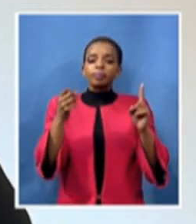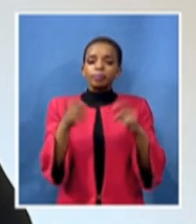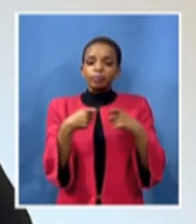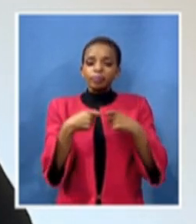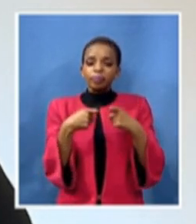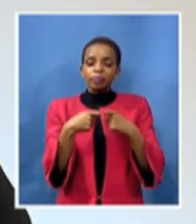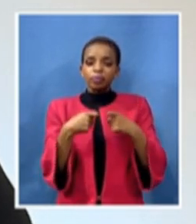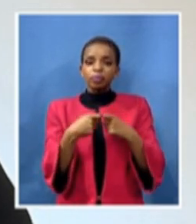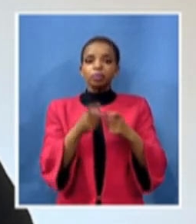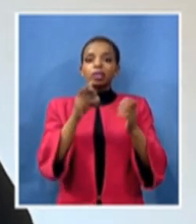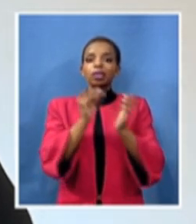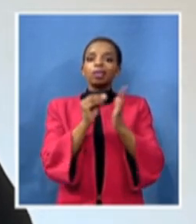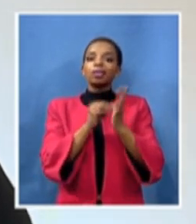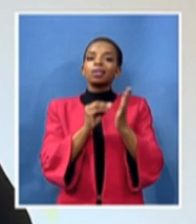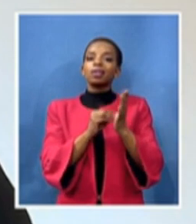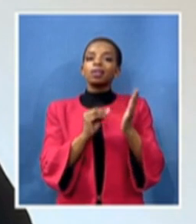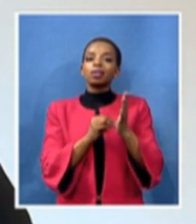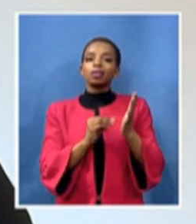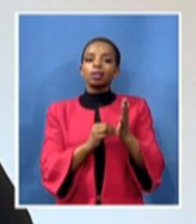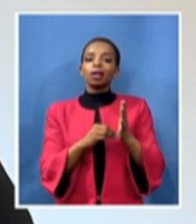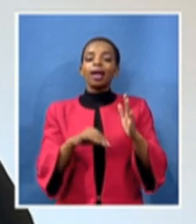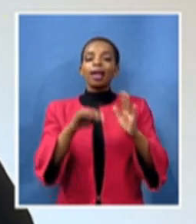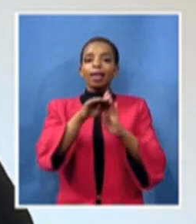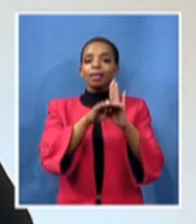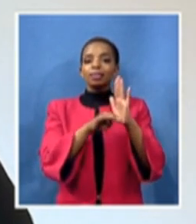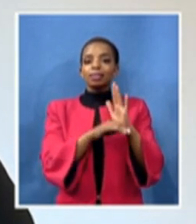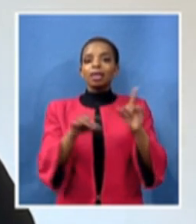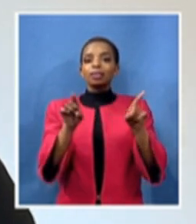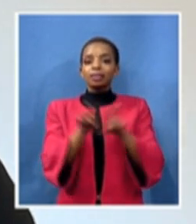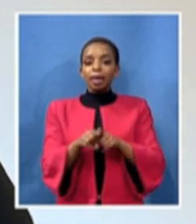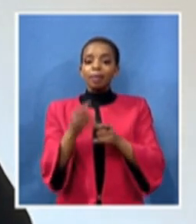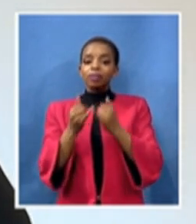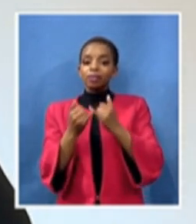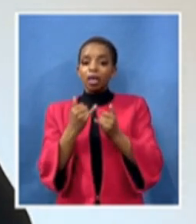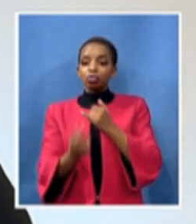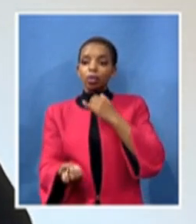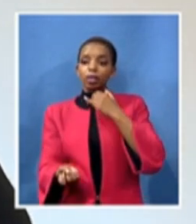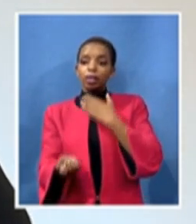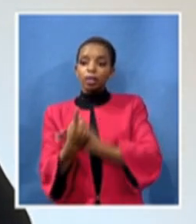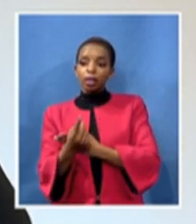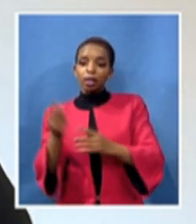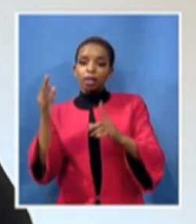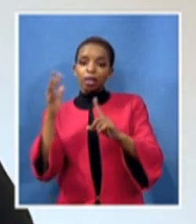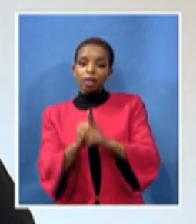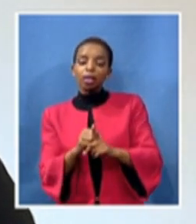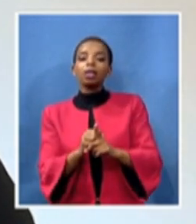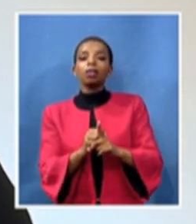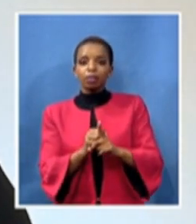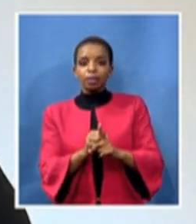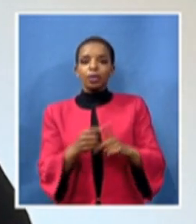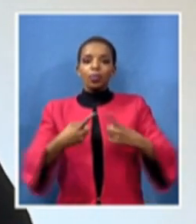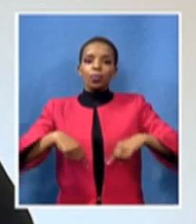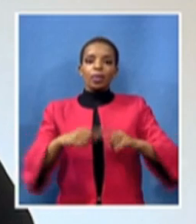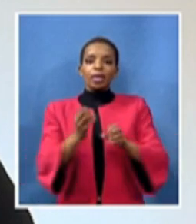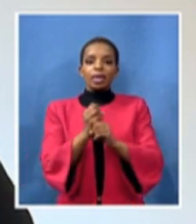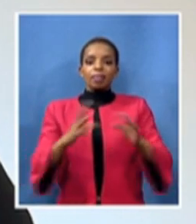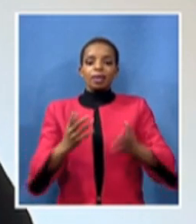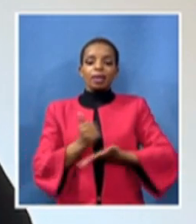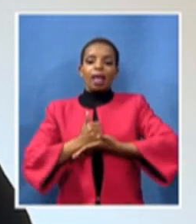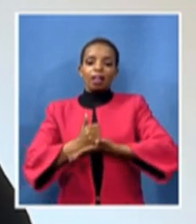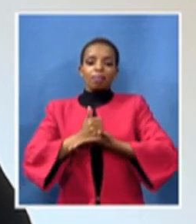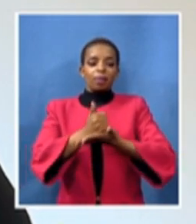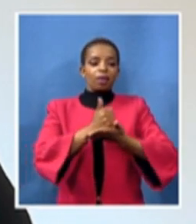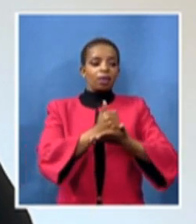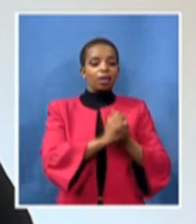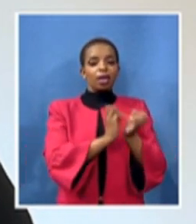for sexual offenses, will begin to help many in our society. We will strengthen the